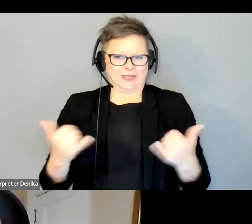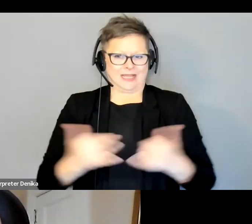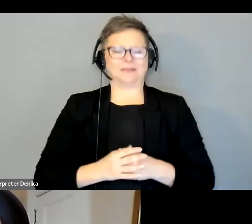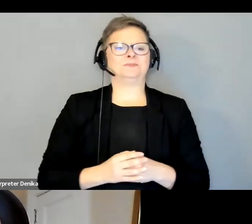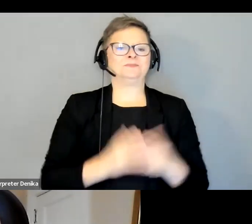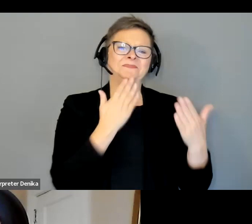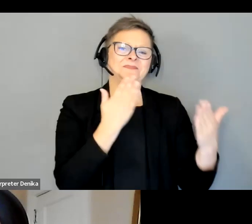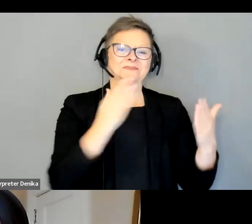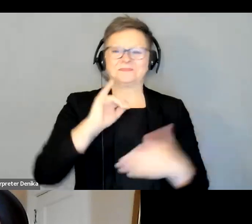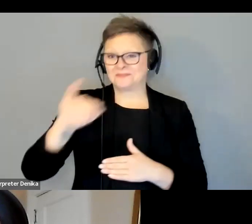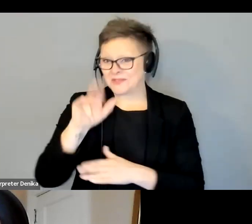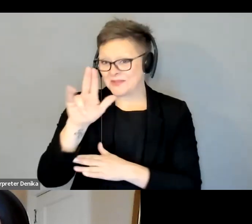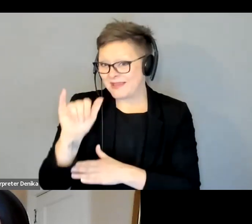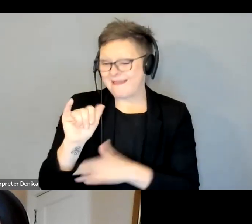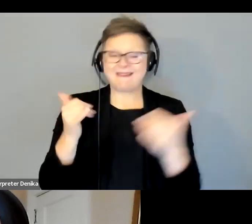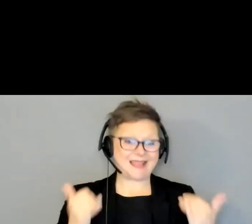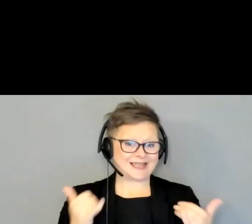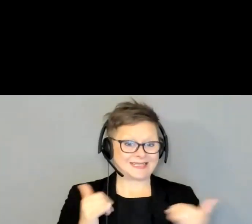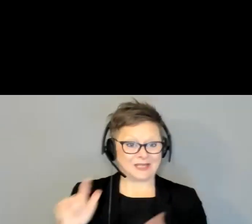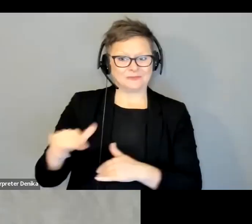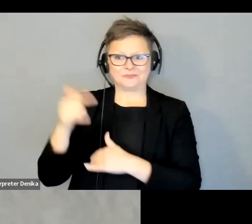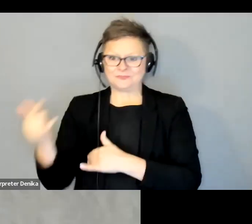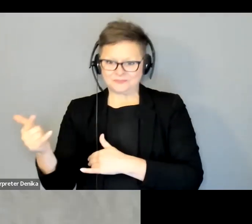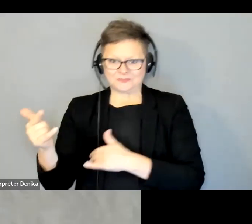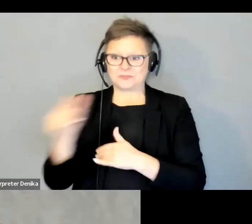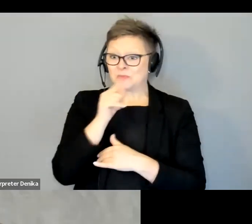Thank you, Julia. And now we will hear from Upasana.